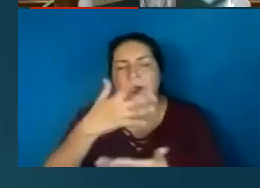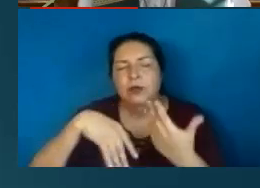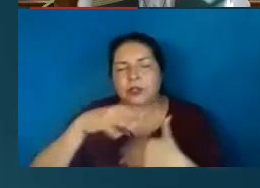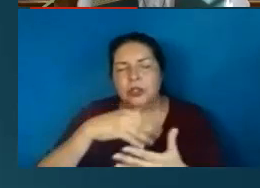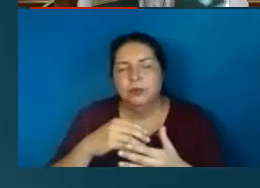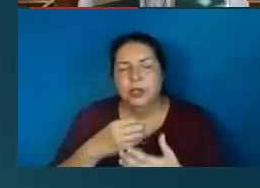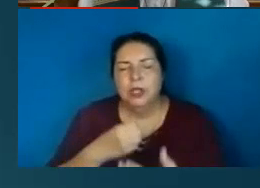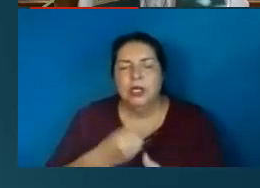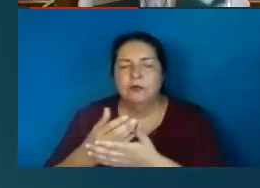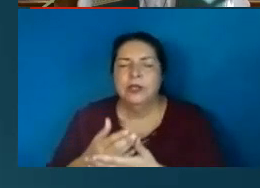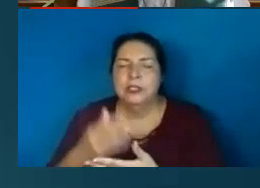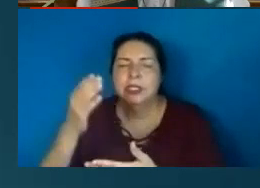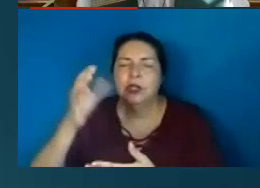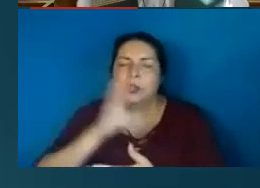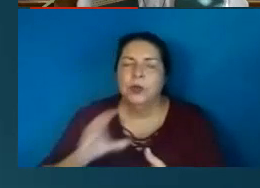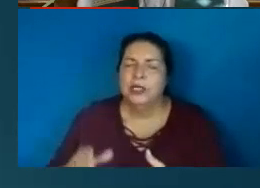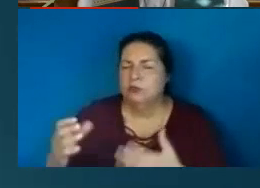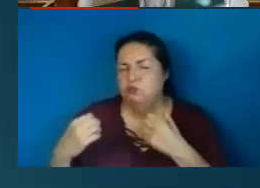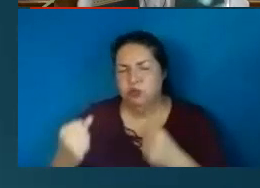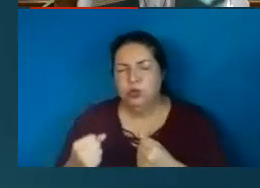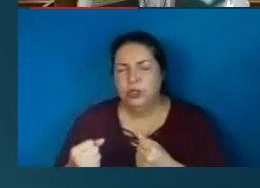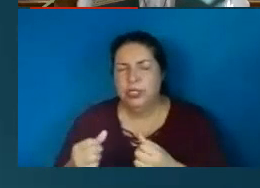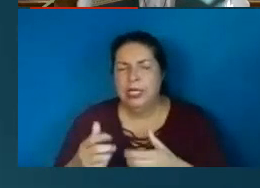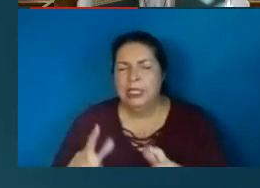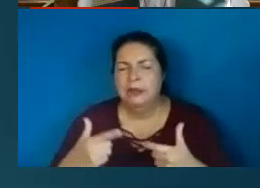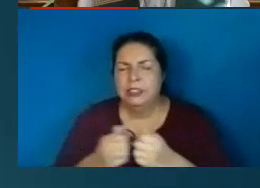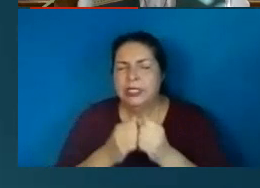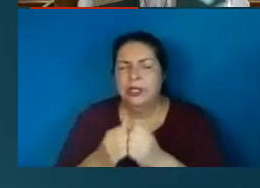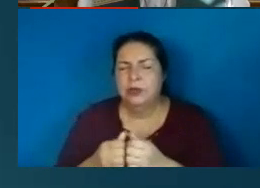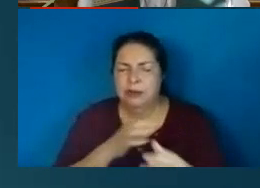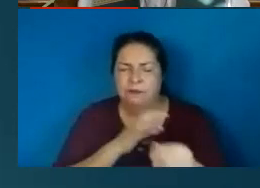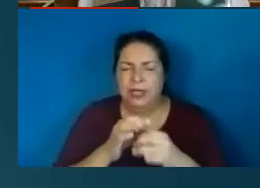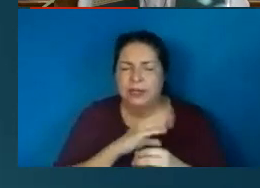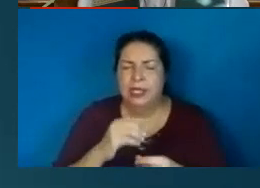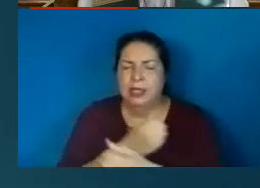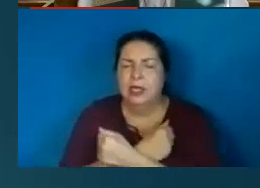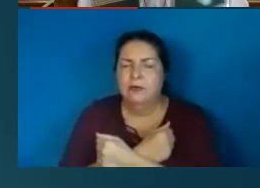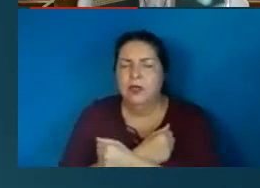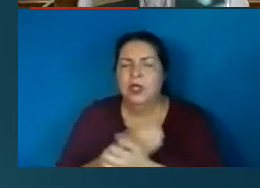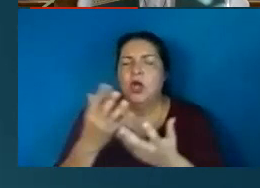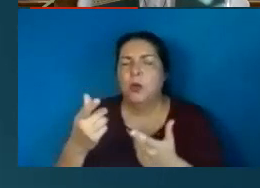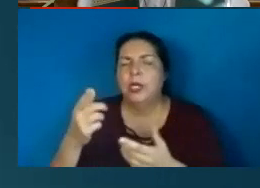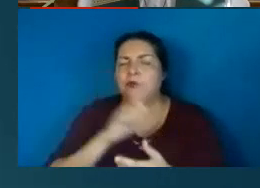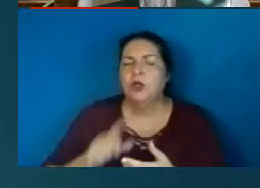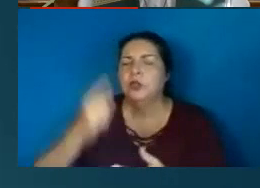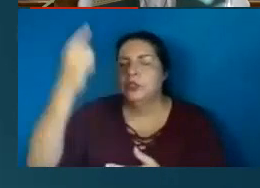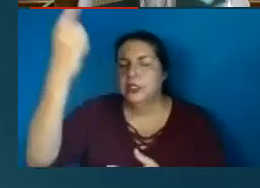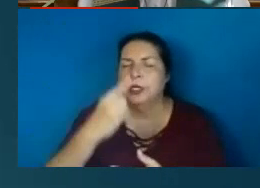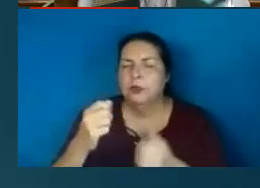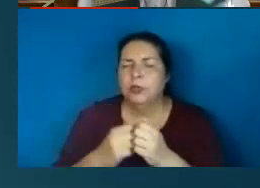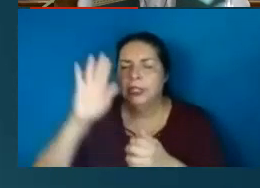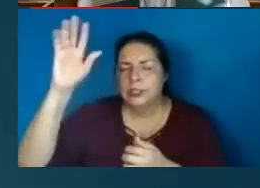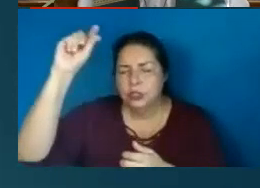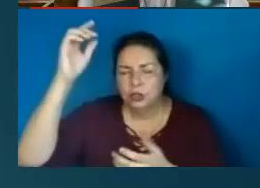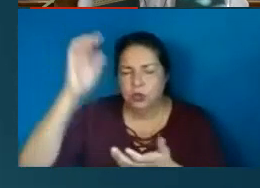confessing Christ boldly and living together in faith and love until our Lord returns in his glory to bring all things to